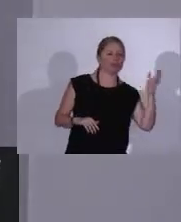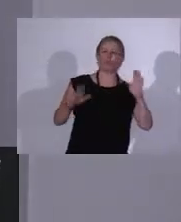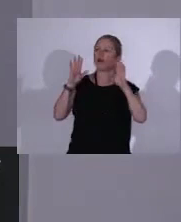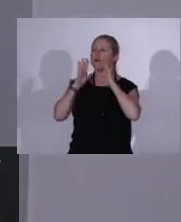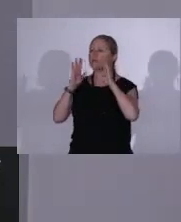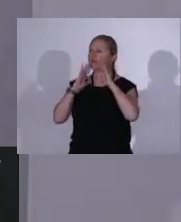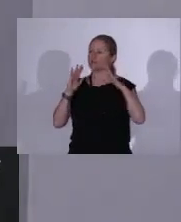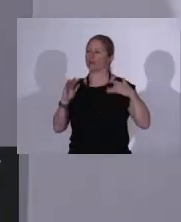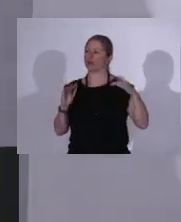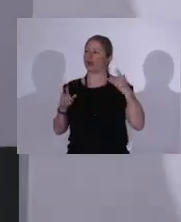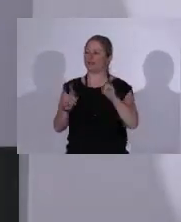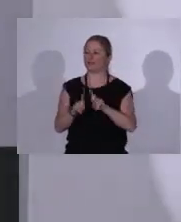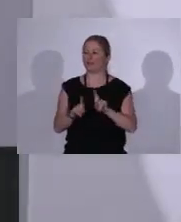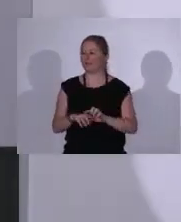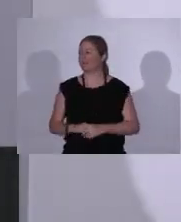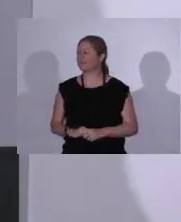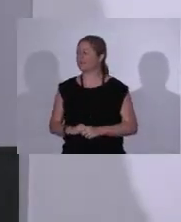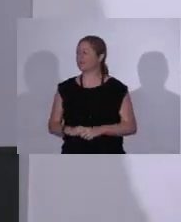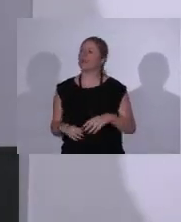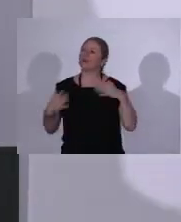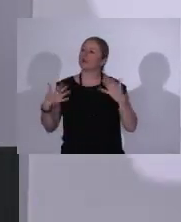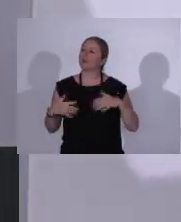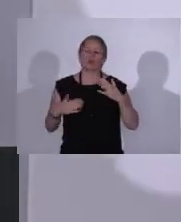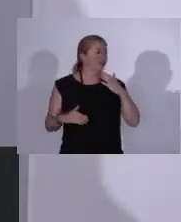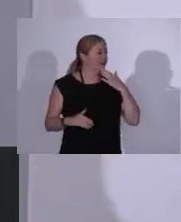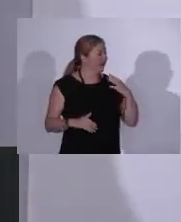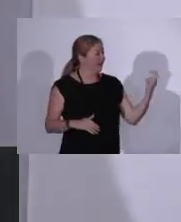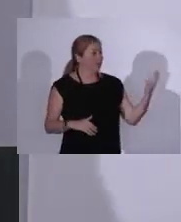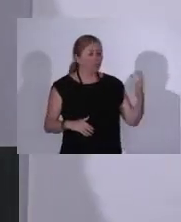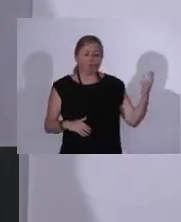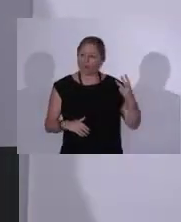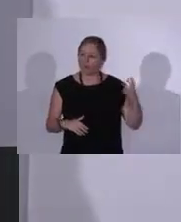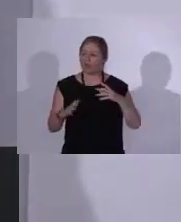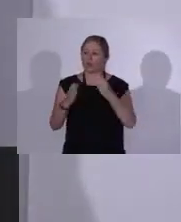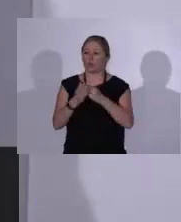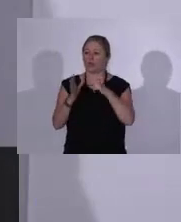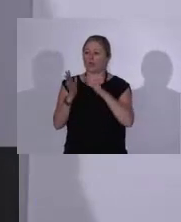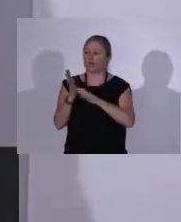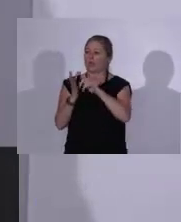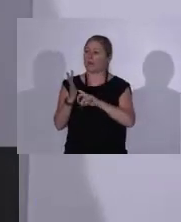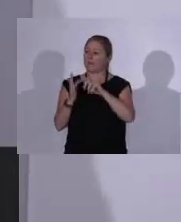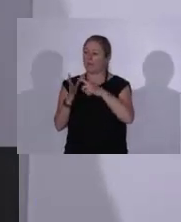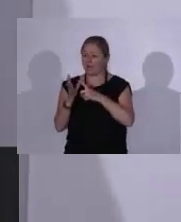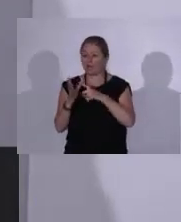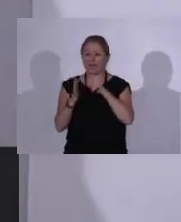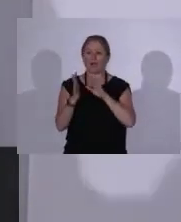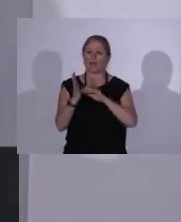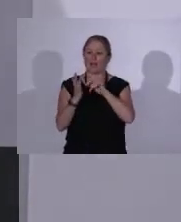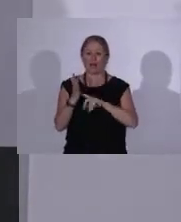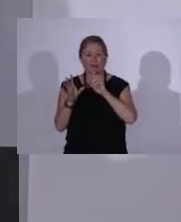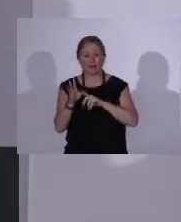so that's all good. A huge thank you for our presenters, along with Amelia and Emily, who presented